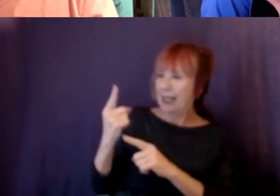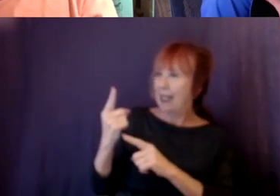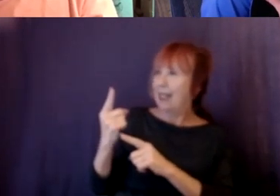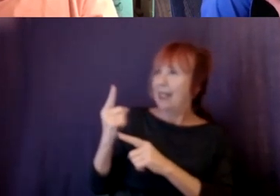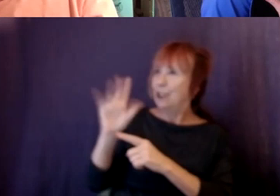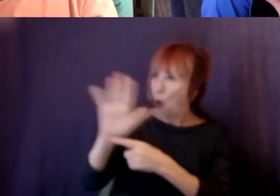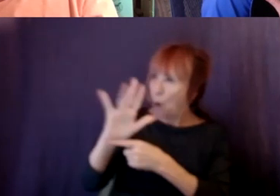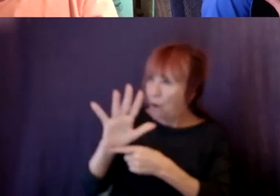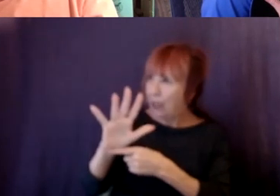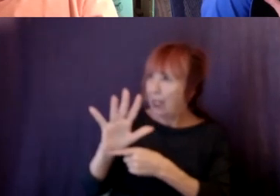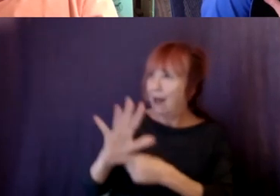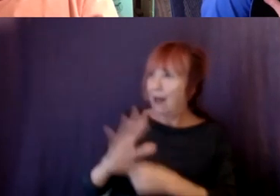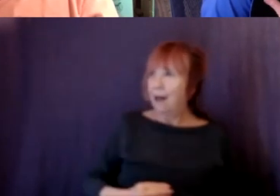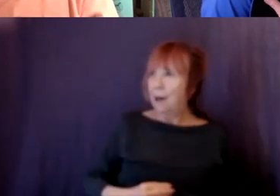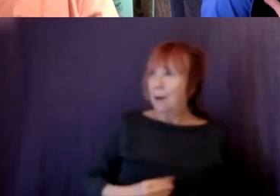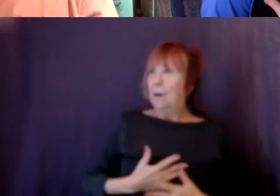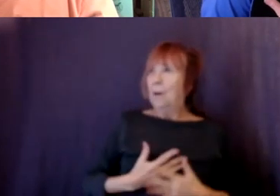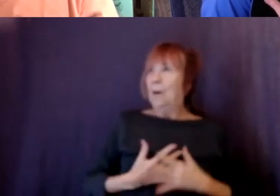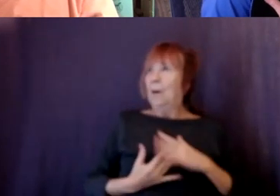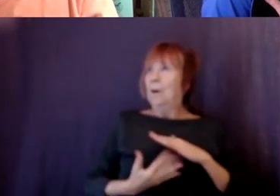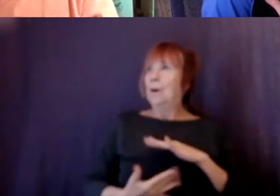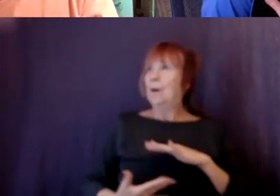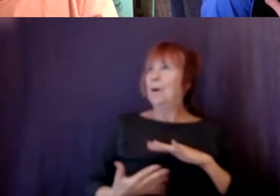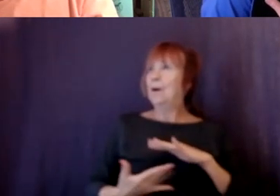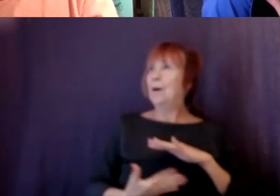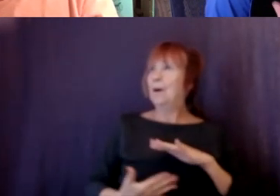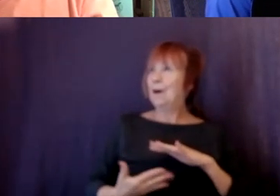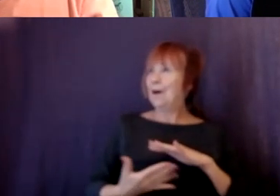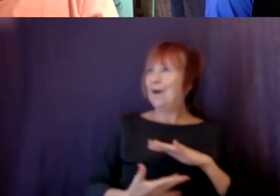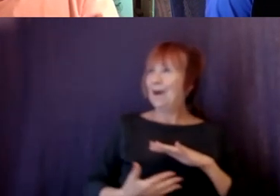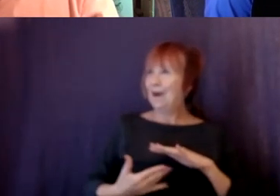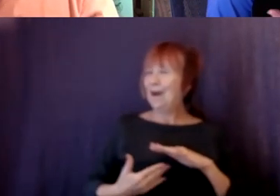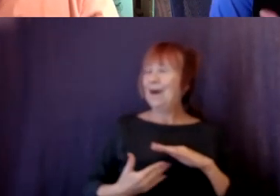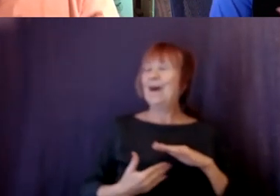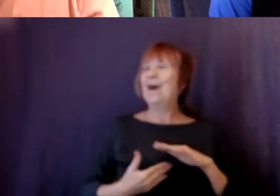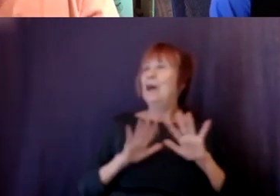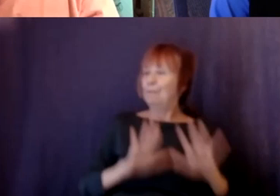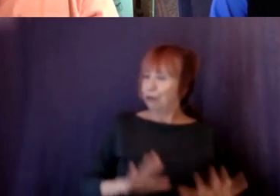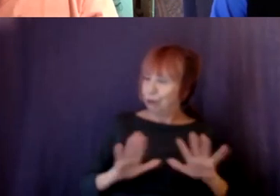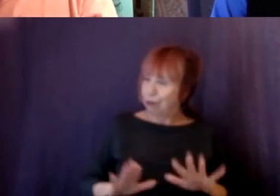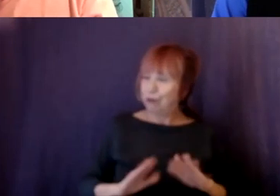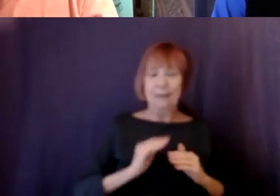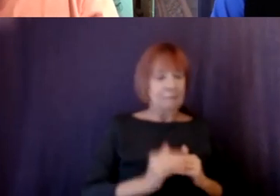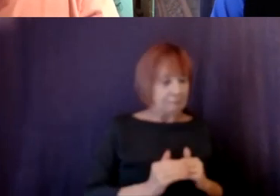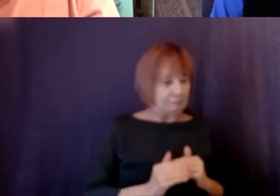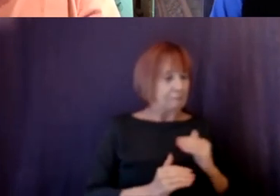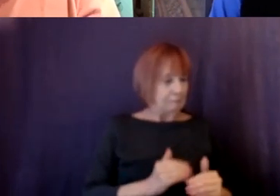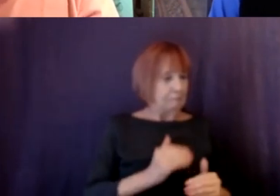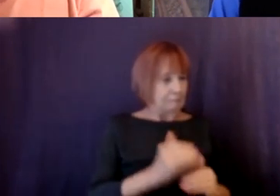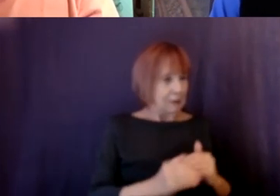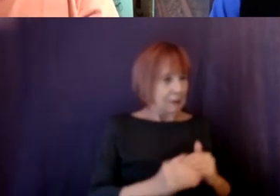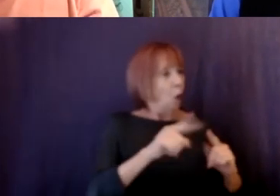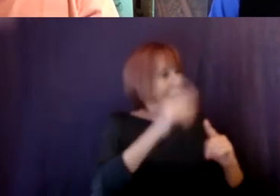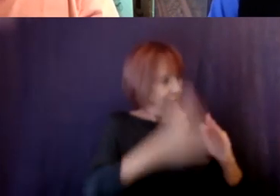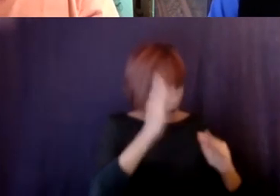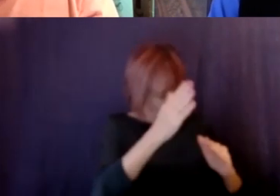of me again, saying, don't take it step by step. When it's meant to happen, it's meant to happen. Hey, look, you know,